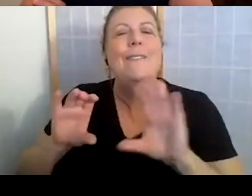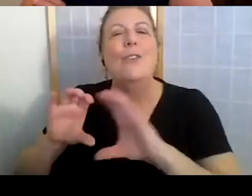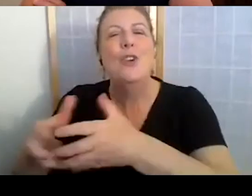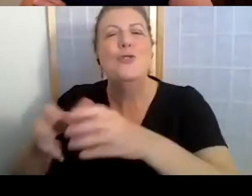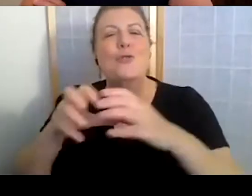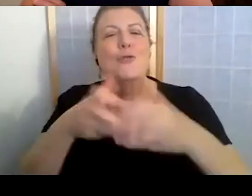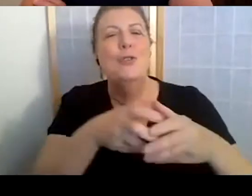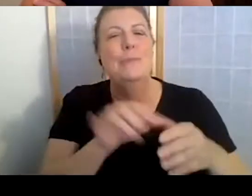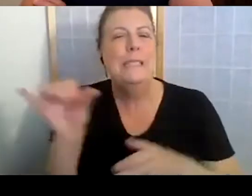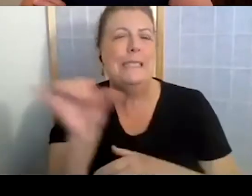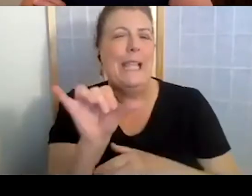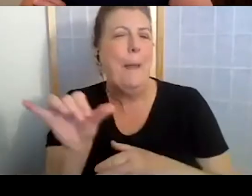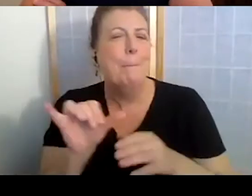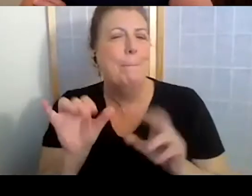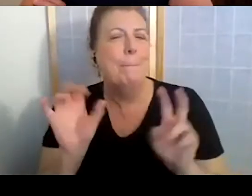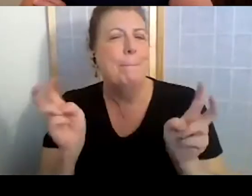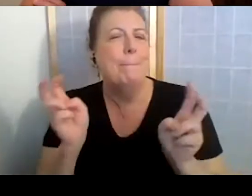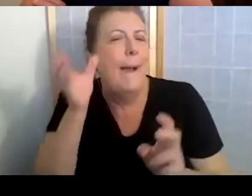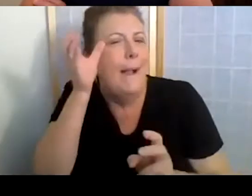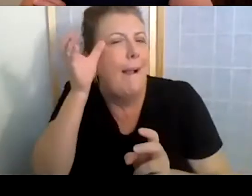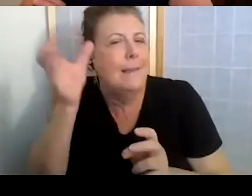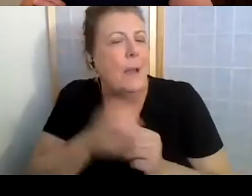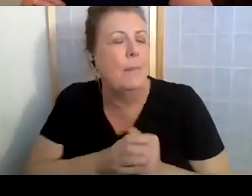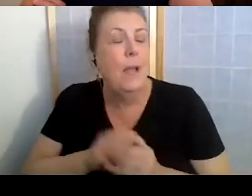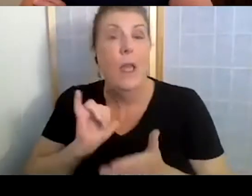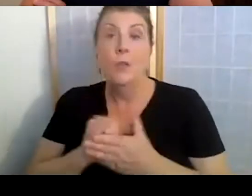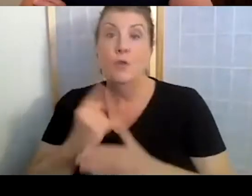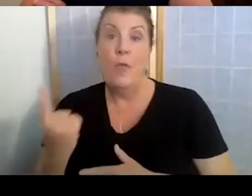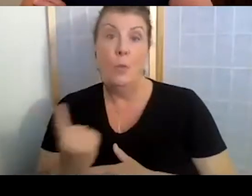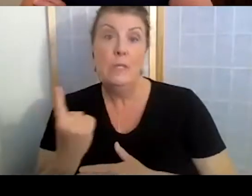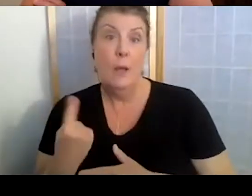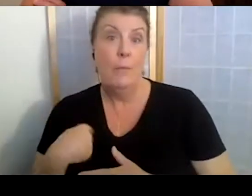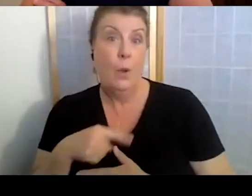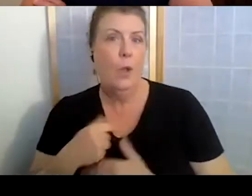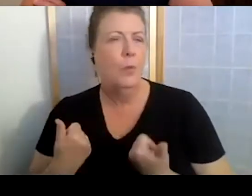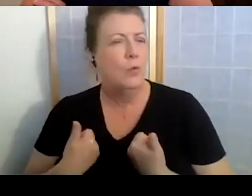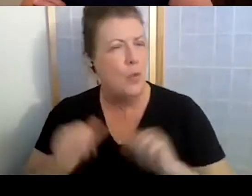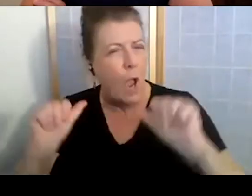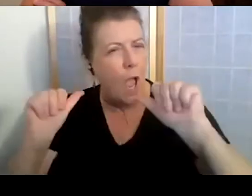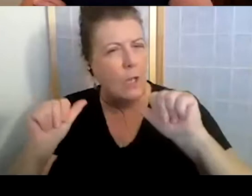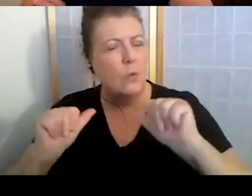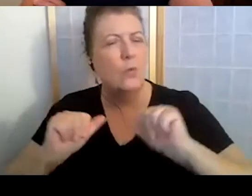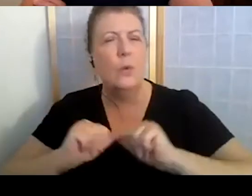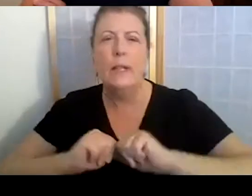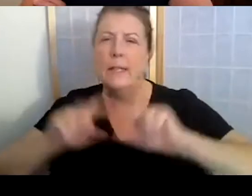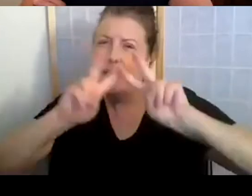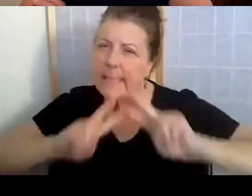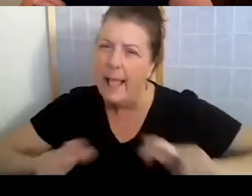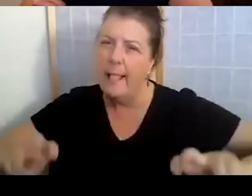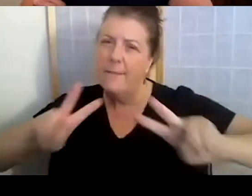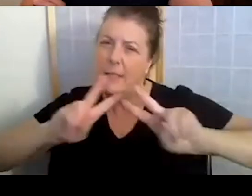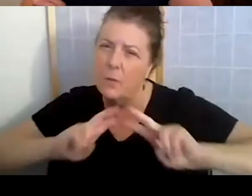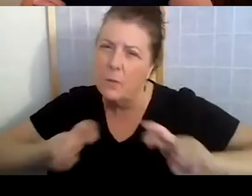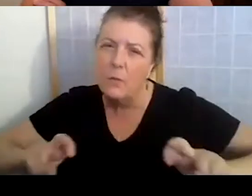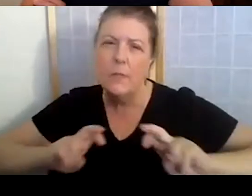is something that we were really trying to delve into, is